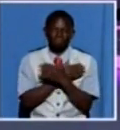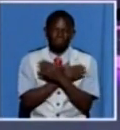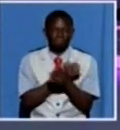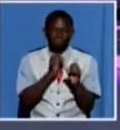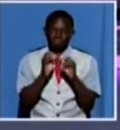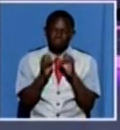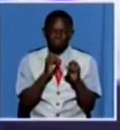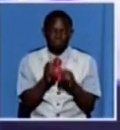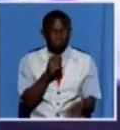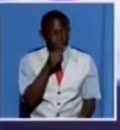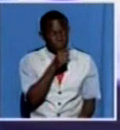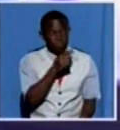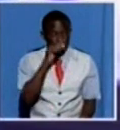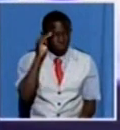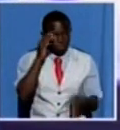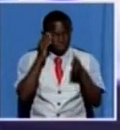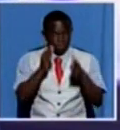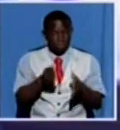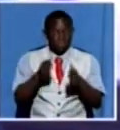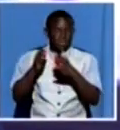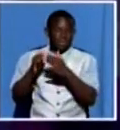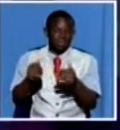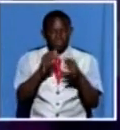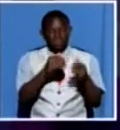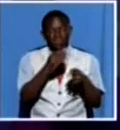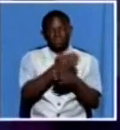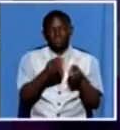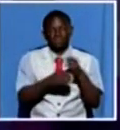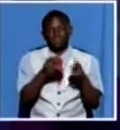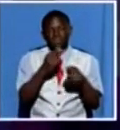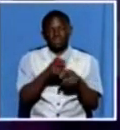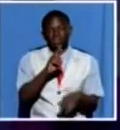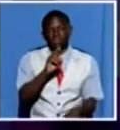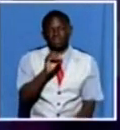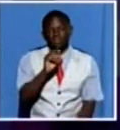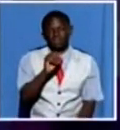been featuring the Minister of Housing and Infrastructure, Ronald CHITOTELA. Thank you